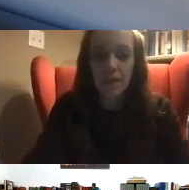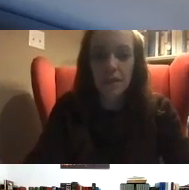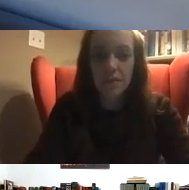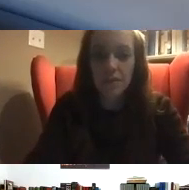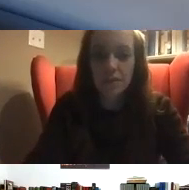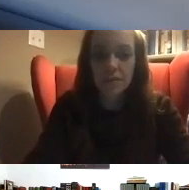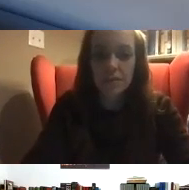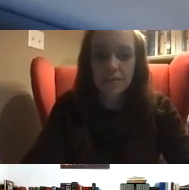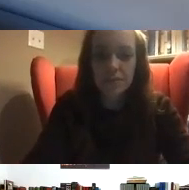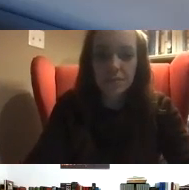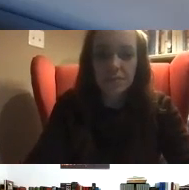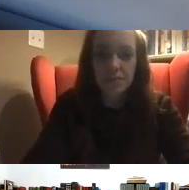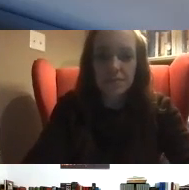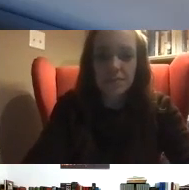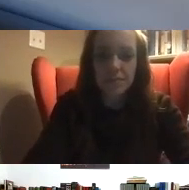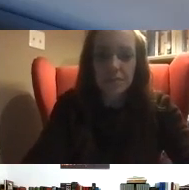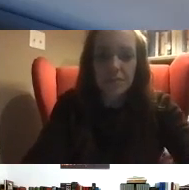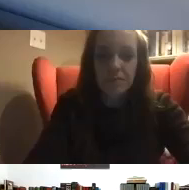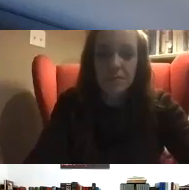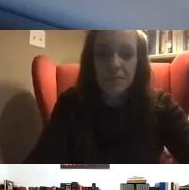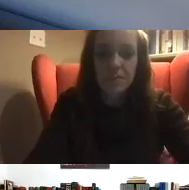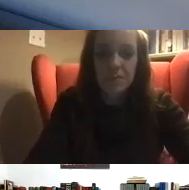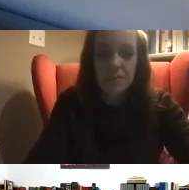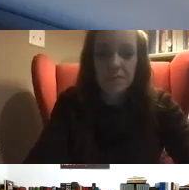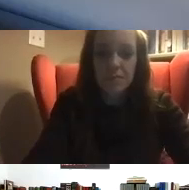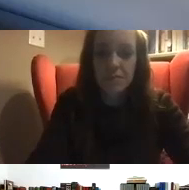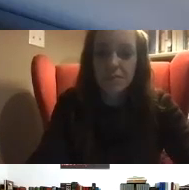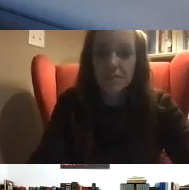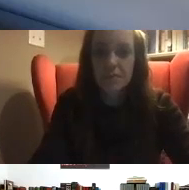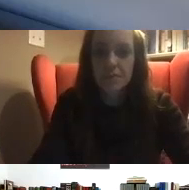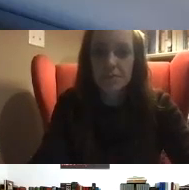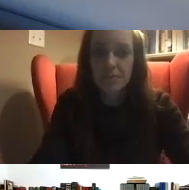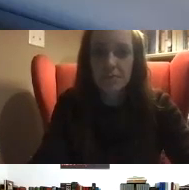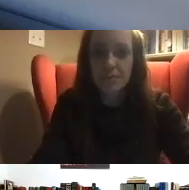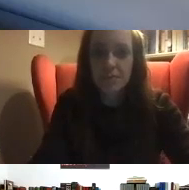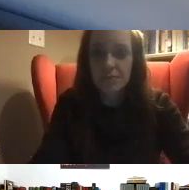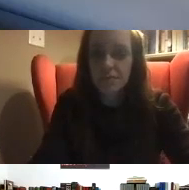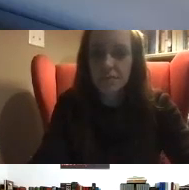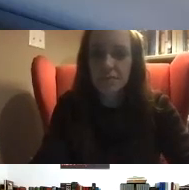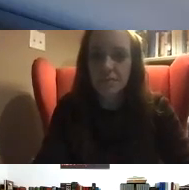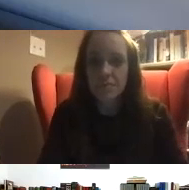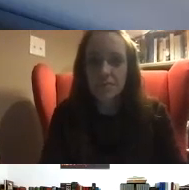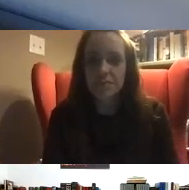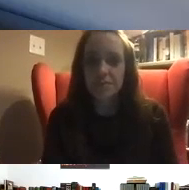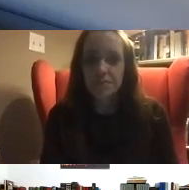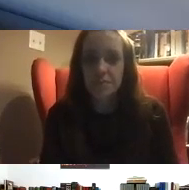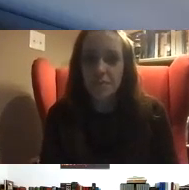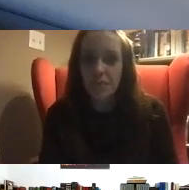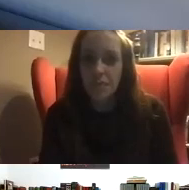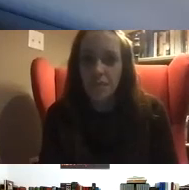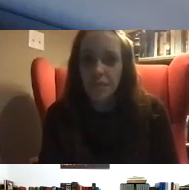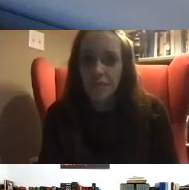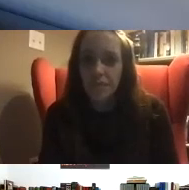Y de vez en cuando el centro, a veces hay una organización que a veces manda o